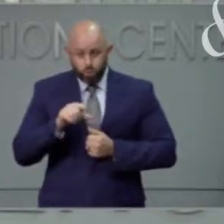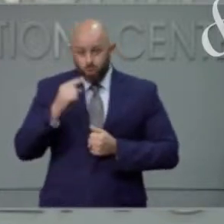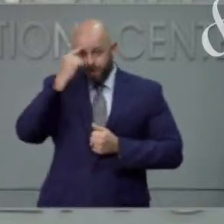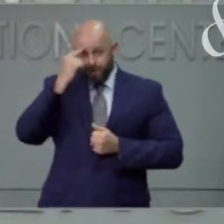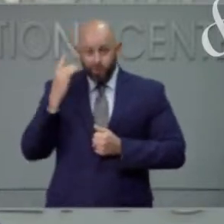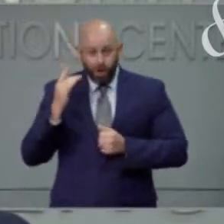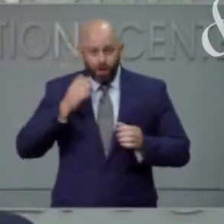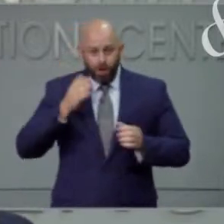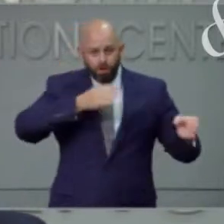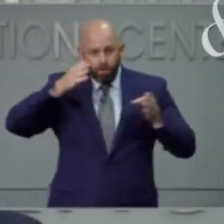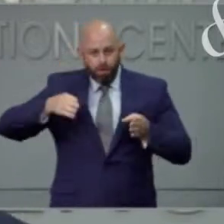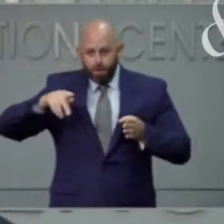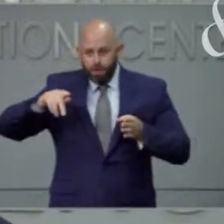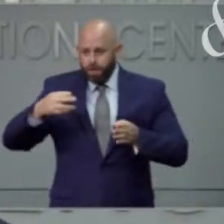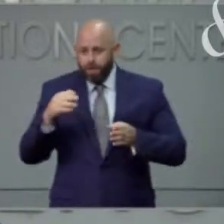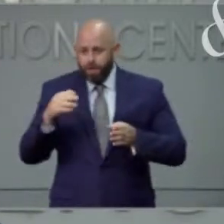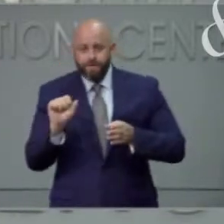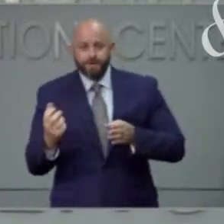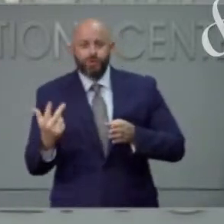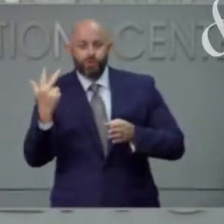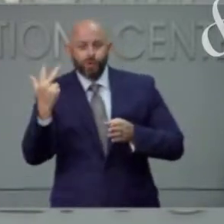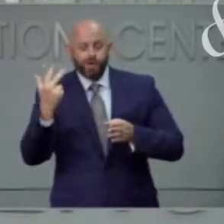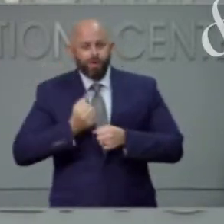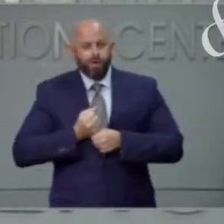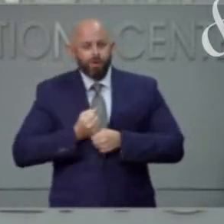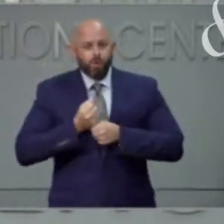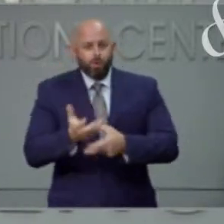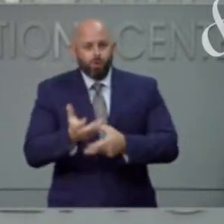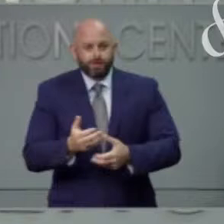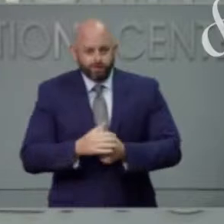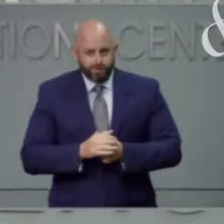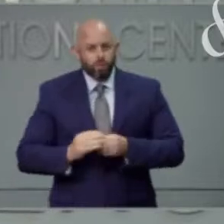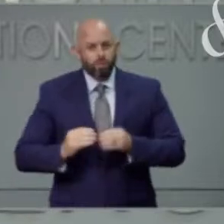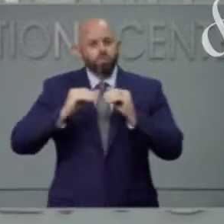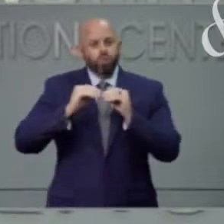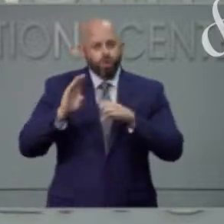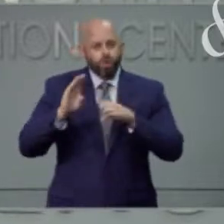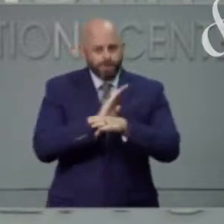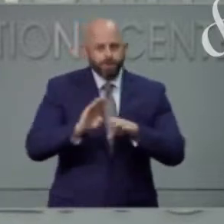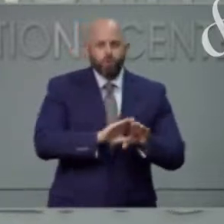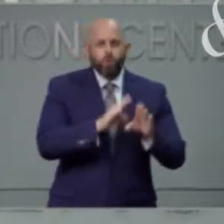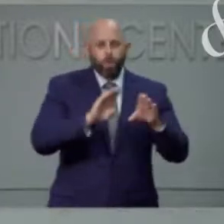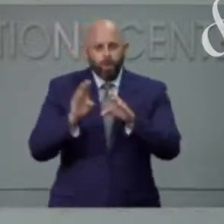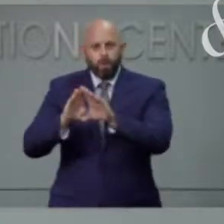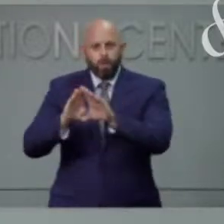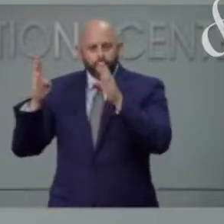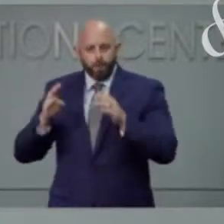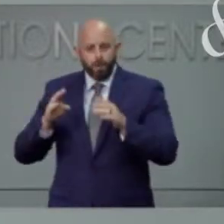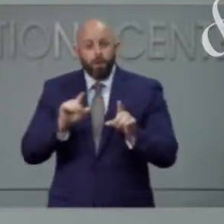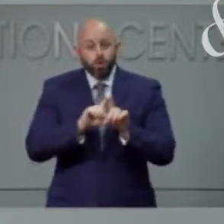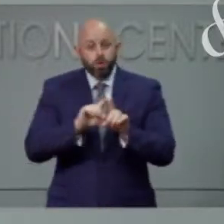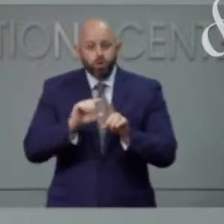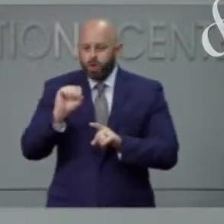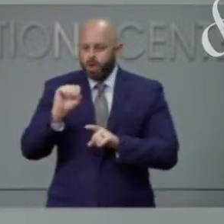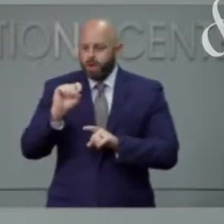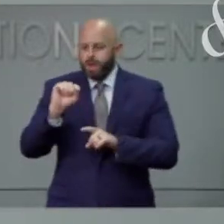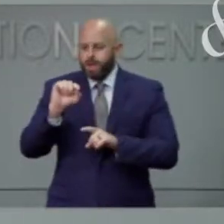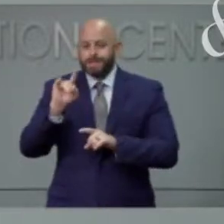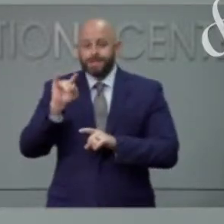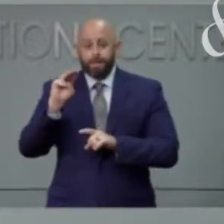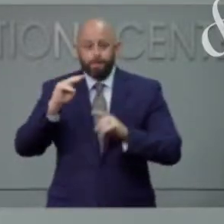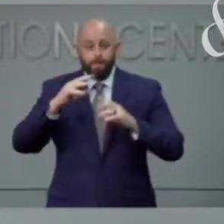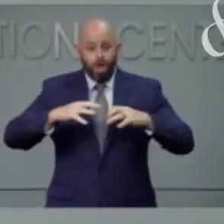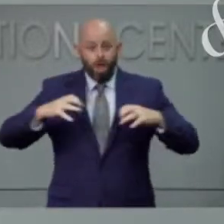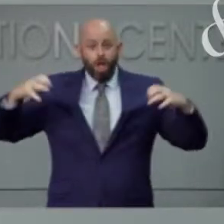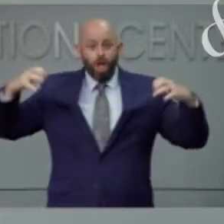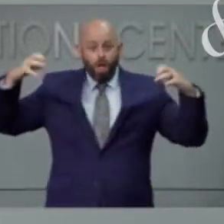there are looser restrictions on businesses and stadiums can hold more people now? And if so, are